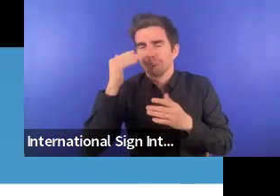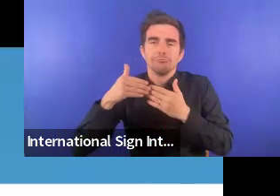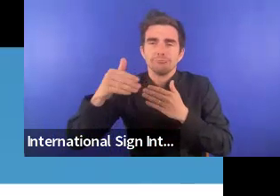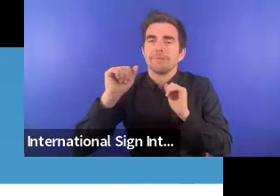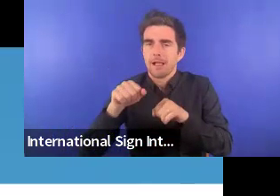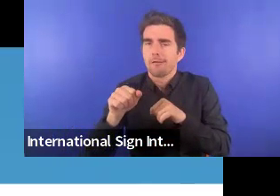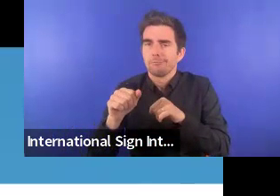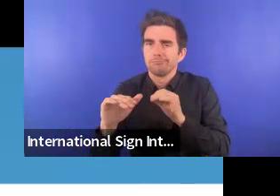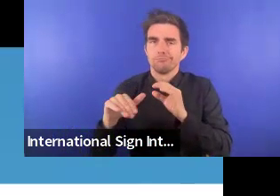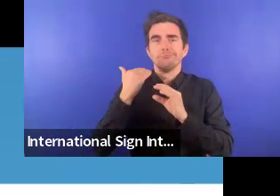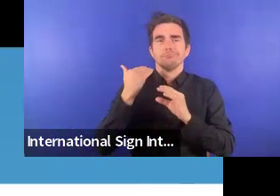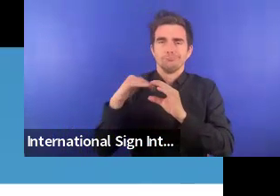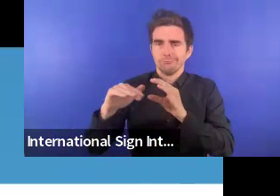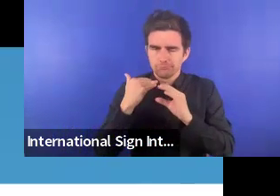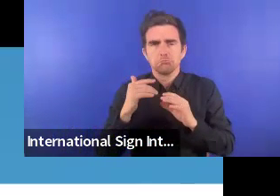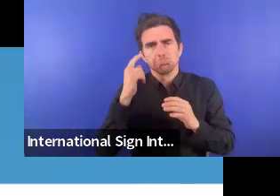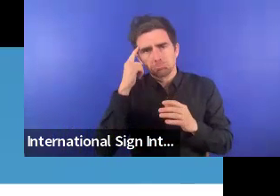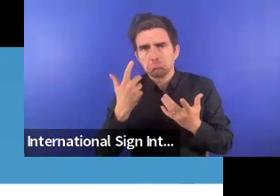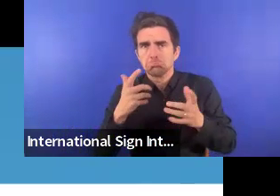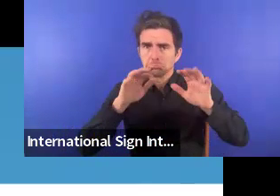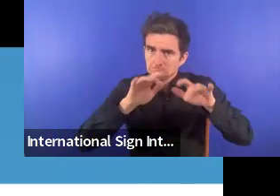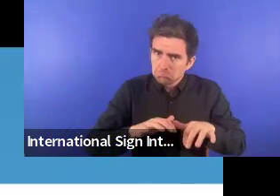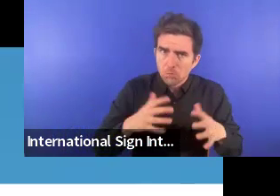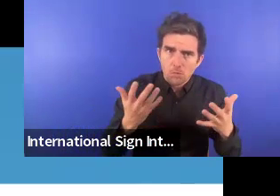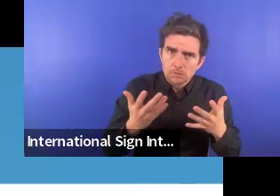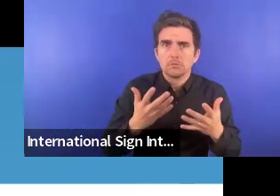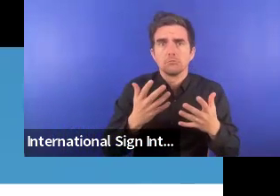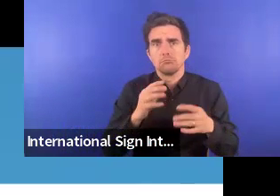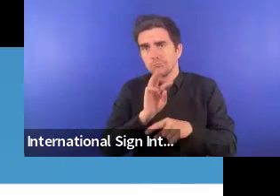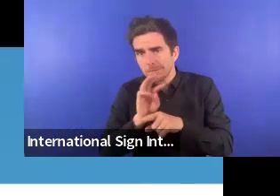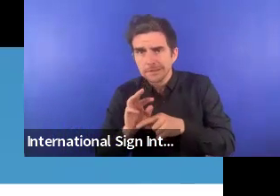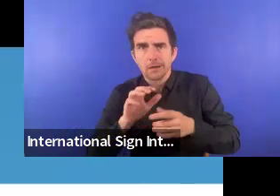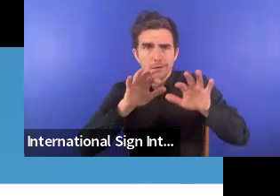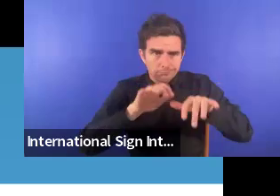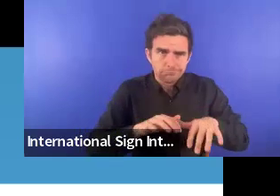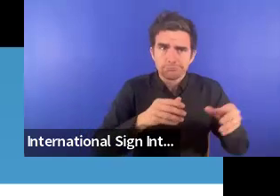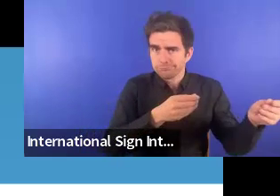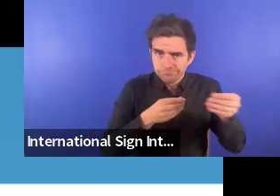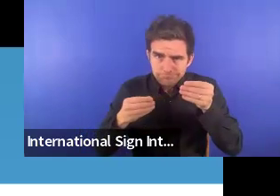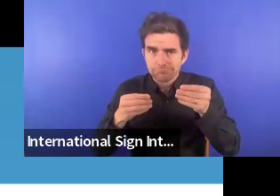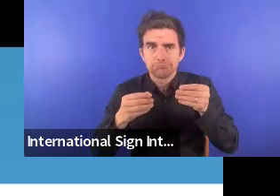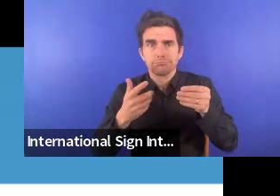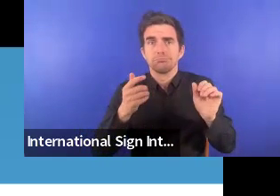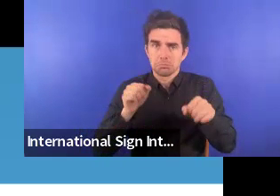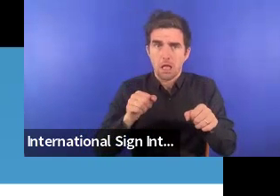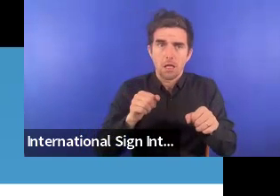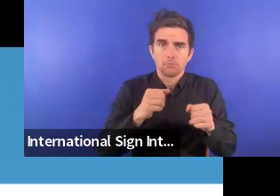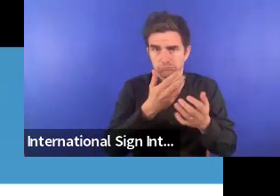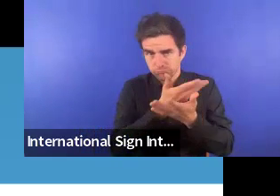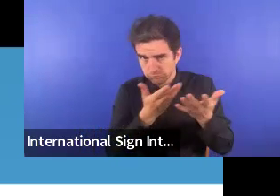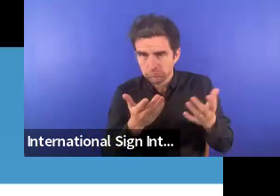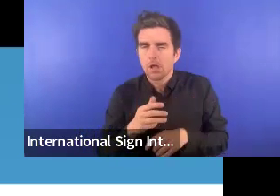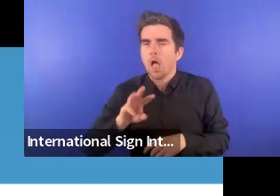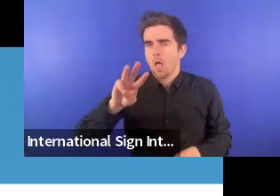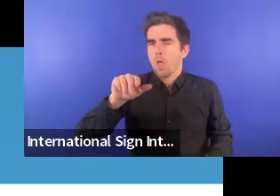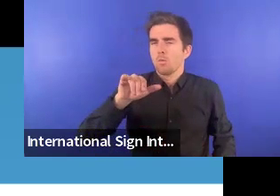start using the templates and the resources, even the data that Wiswa has presented to you. If you have any questions about it, please feel free